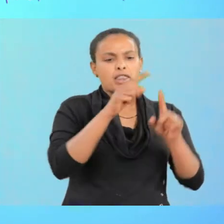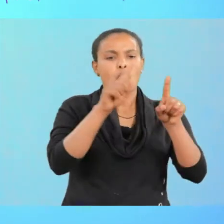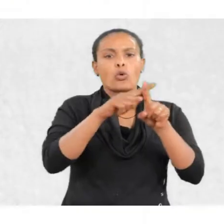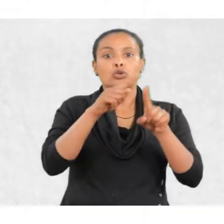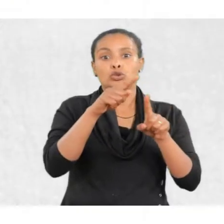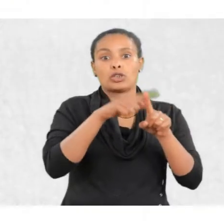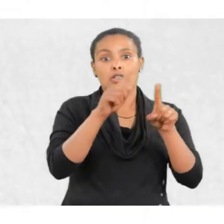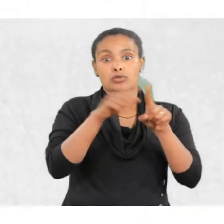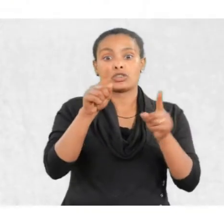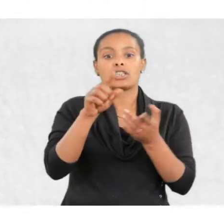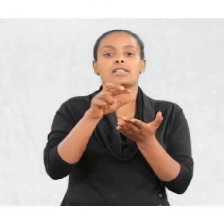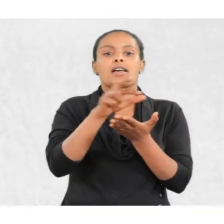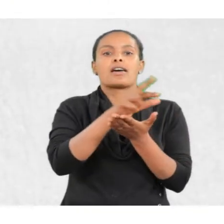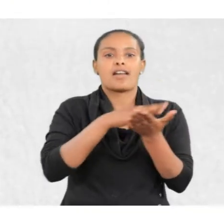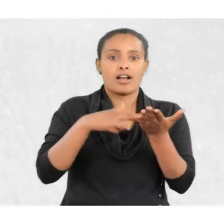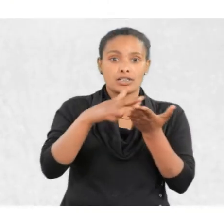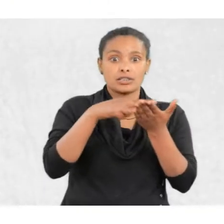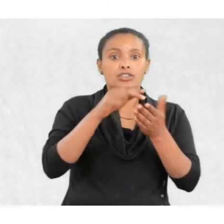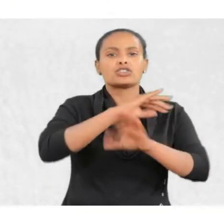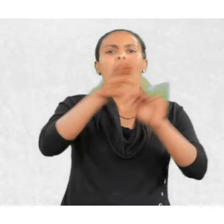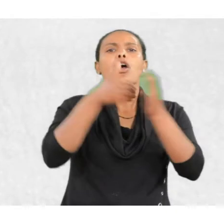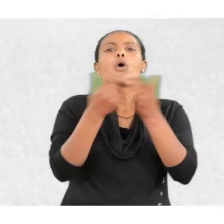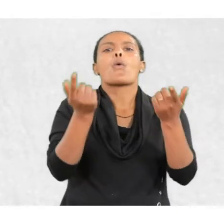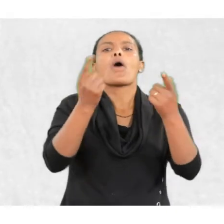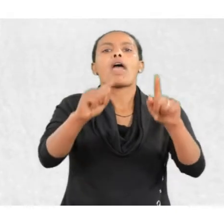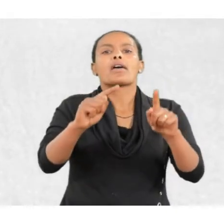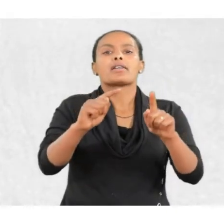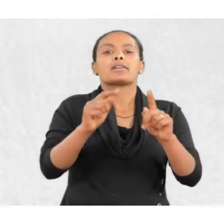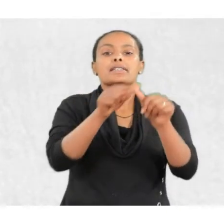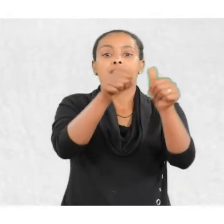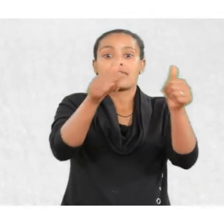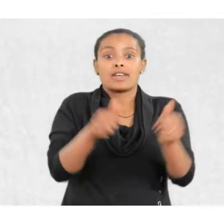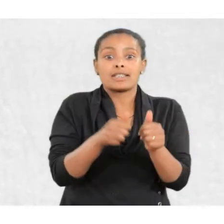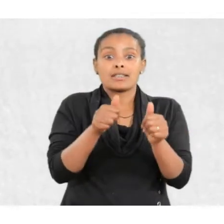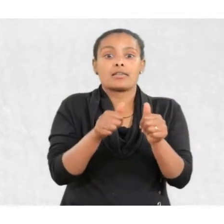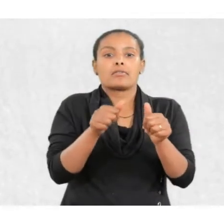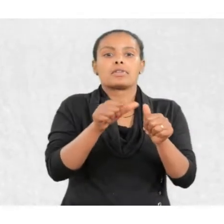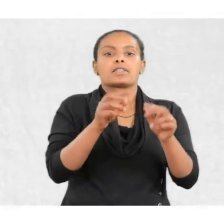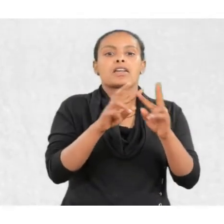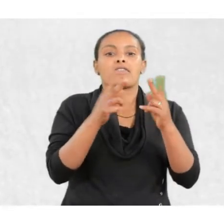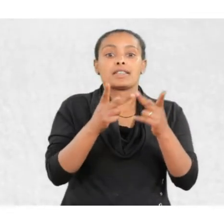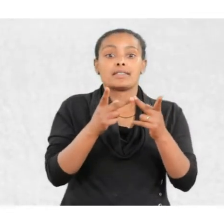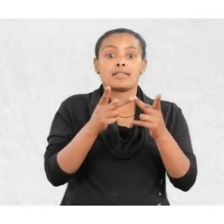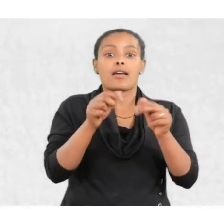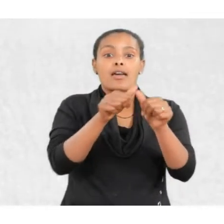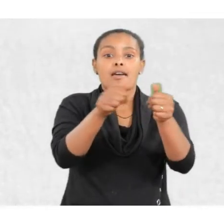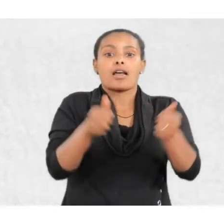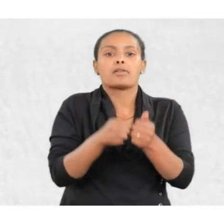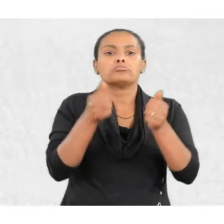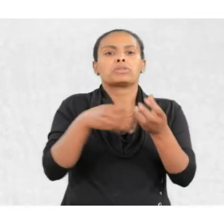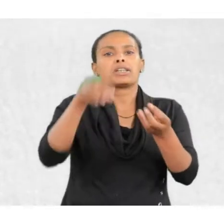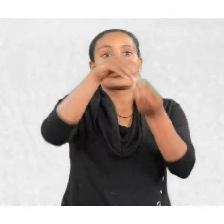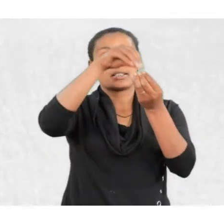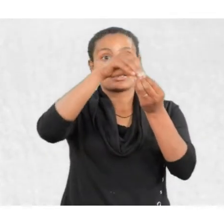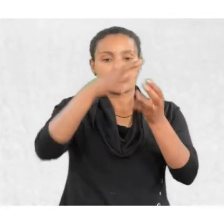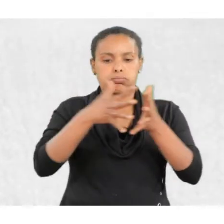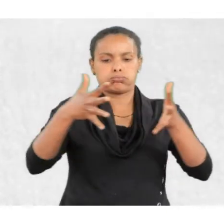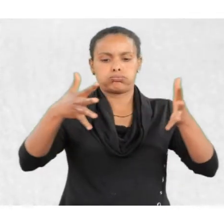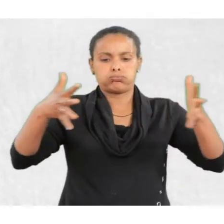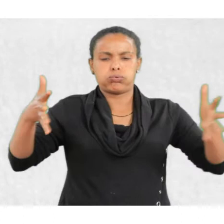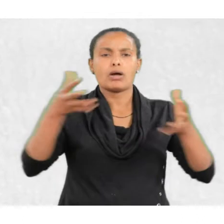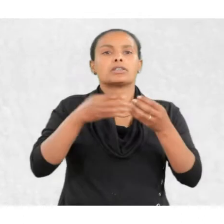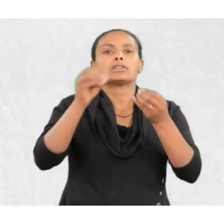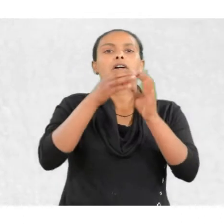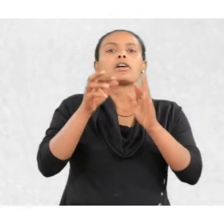reaction. In general, when surface area of reacting substance increase, rate of